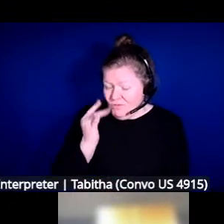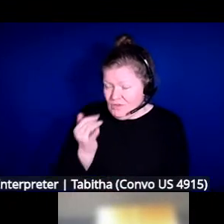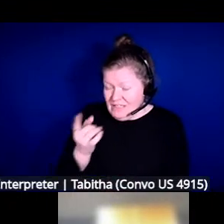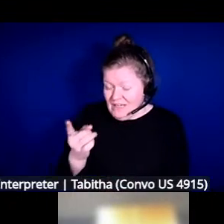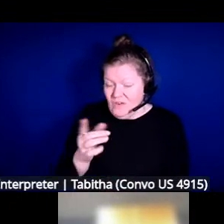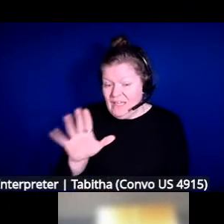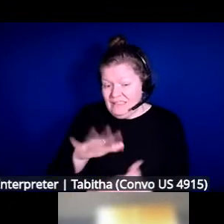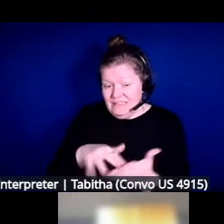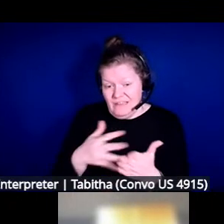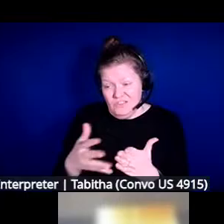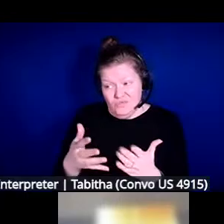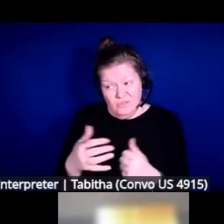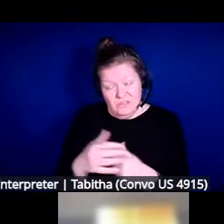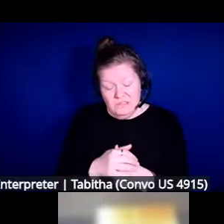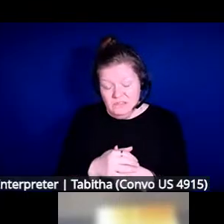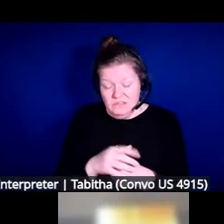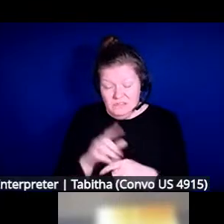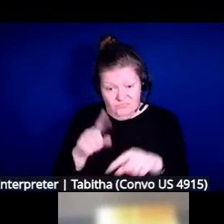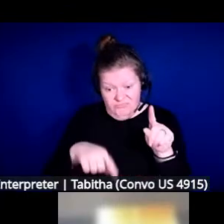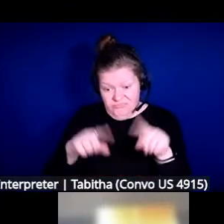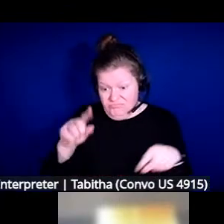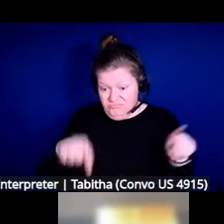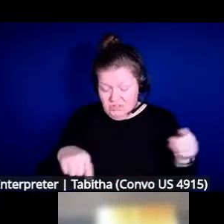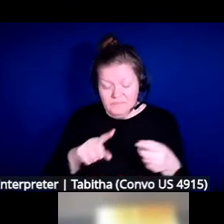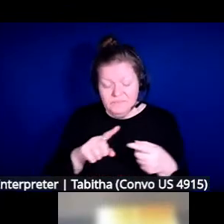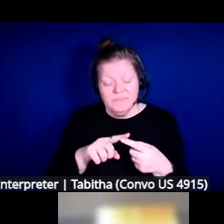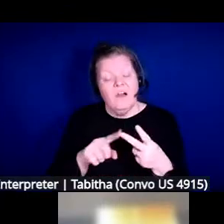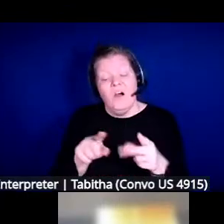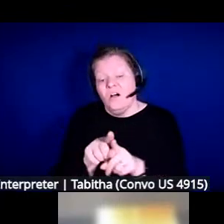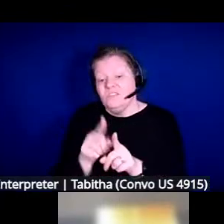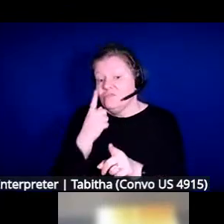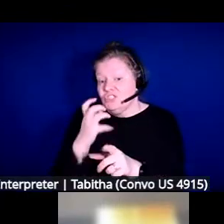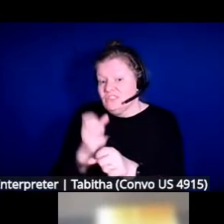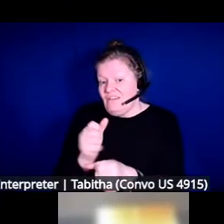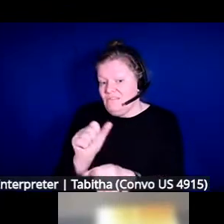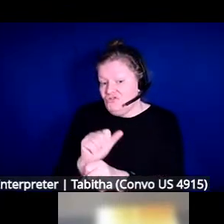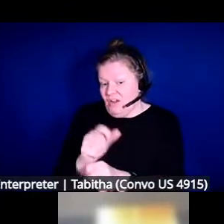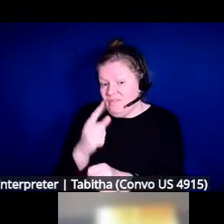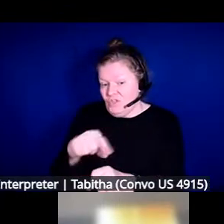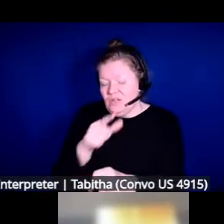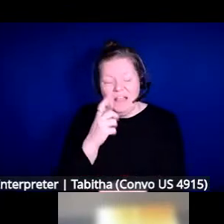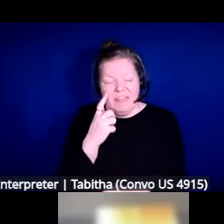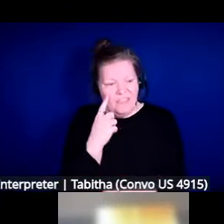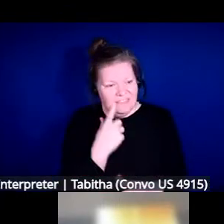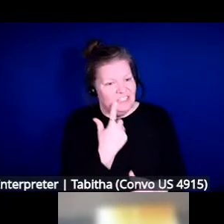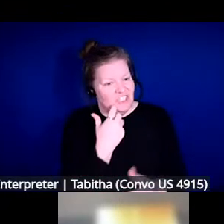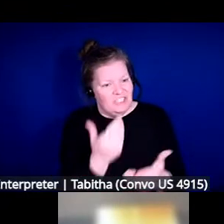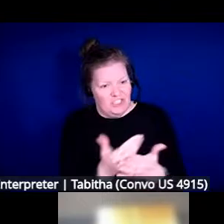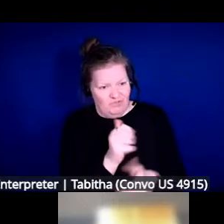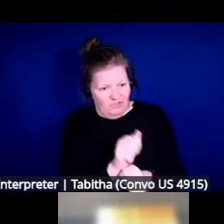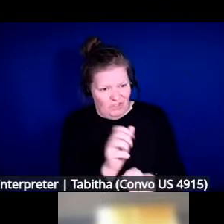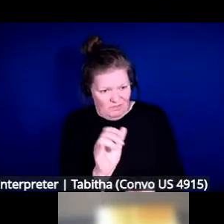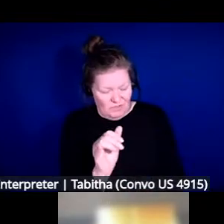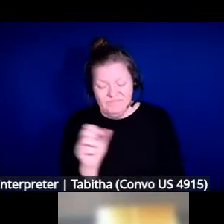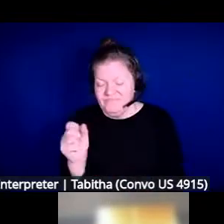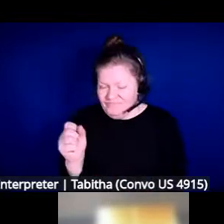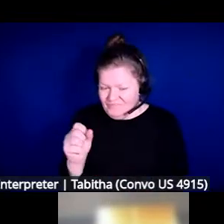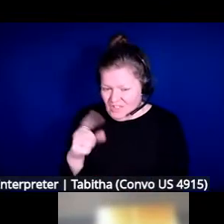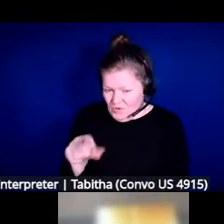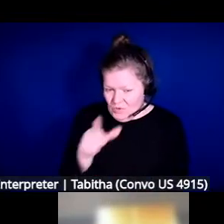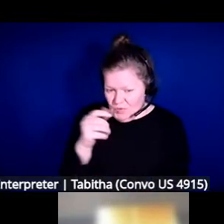So his schedule's erratic. He also just got a job. So for those who know That's what I that, was saying. He just got a new job too. yeah. So for